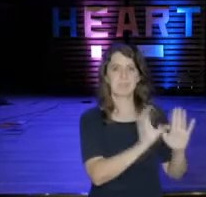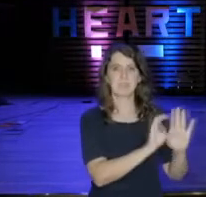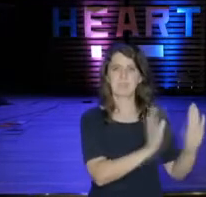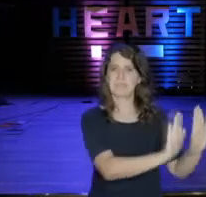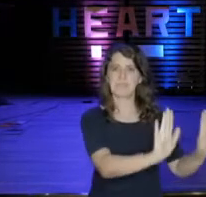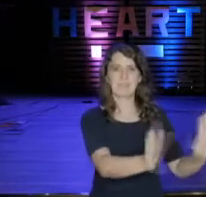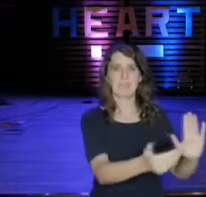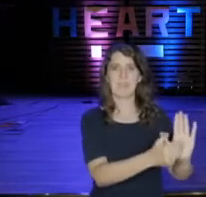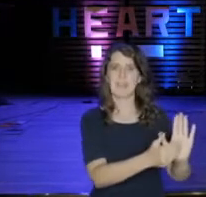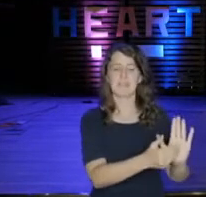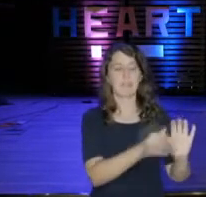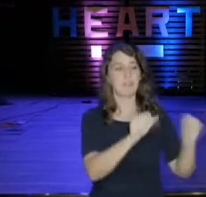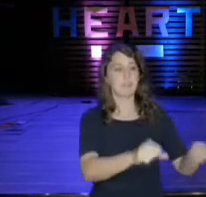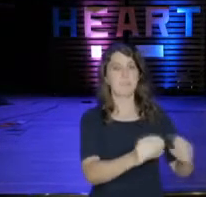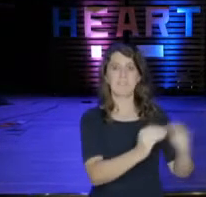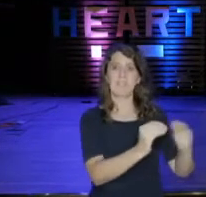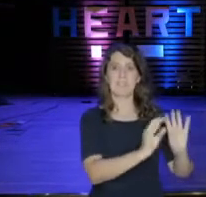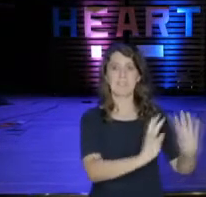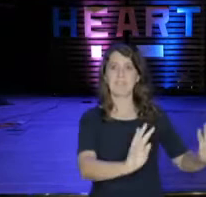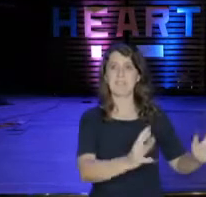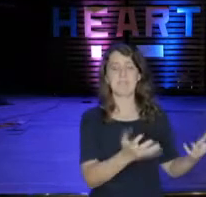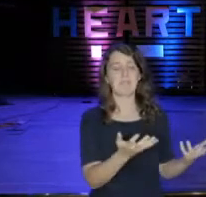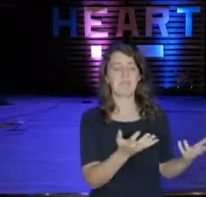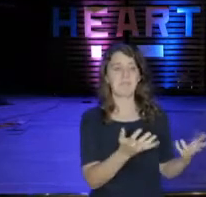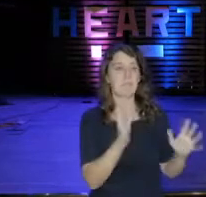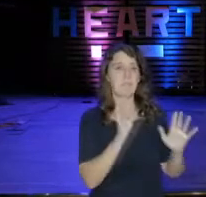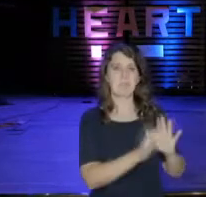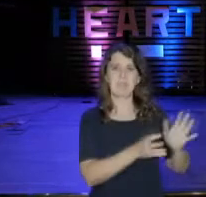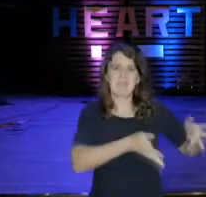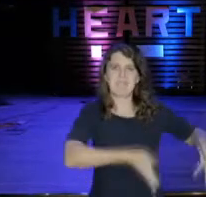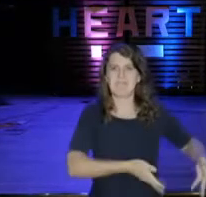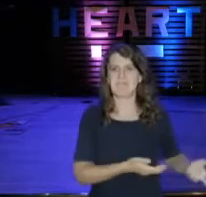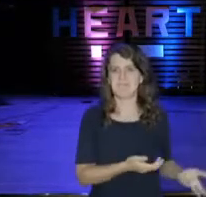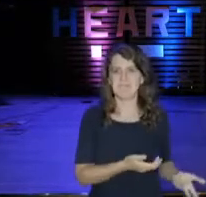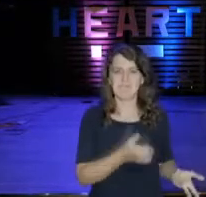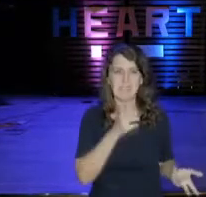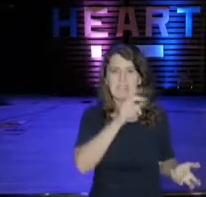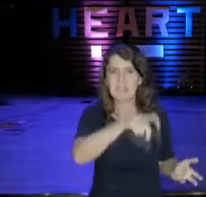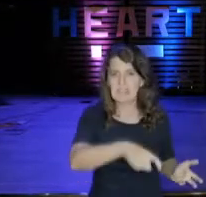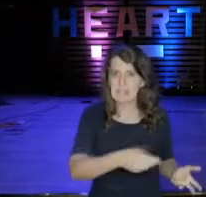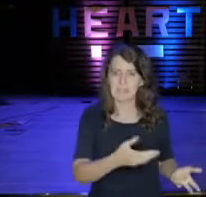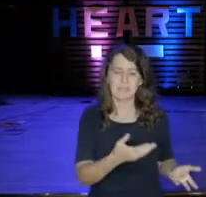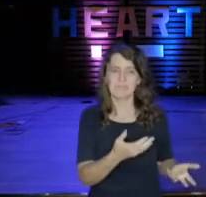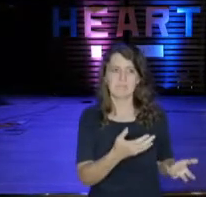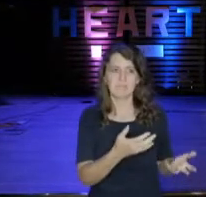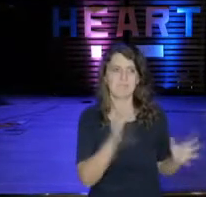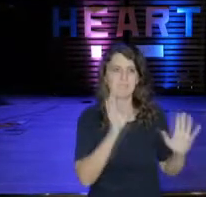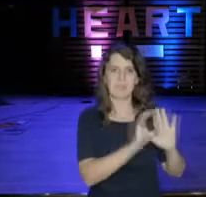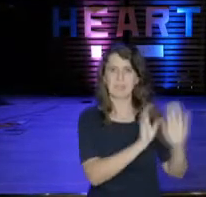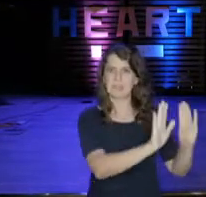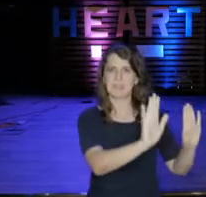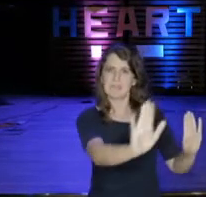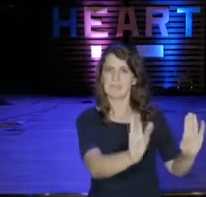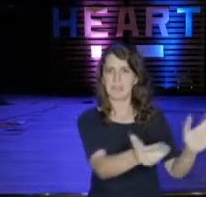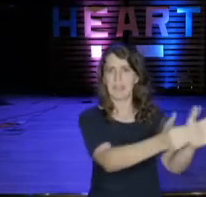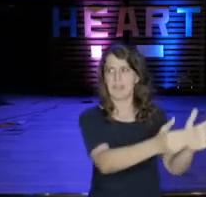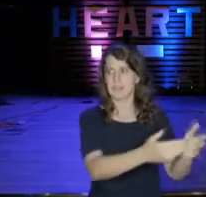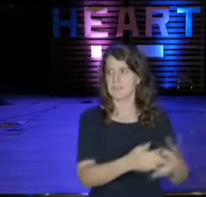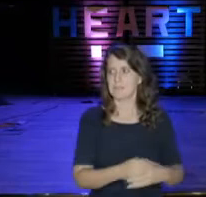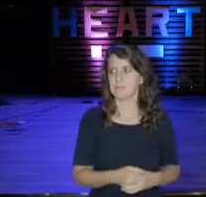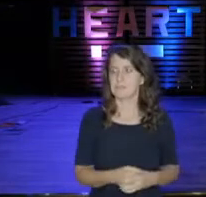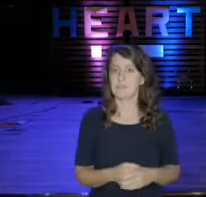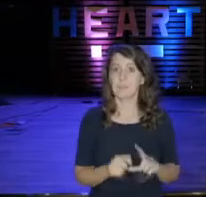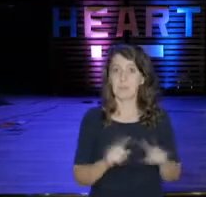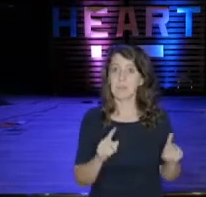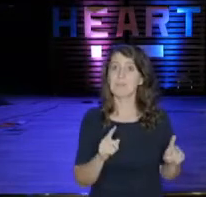They could have just replaced the fence and left the pictures down. They didn't need to do that. But